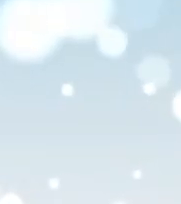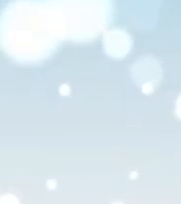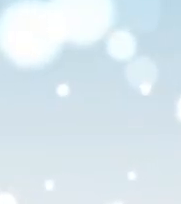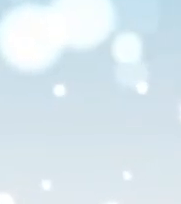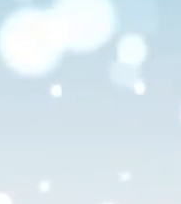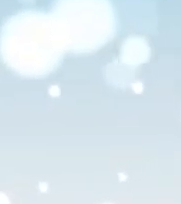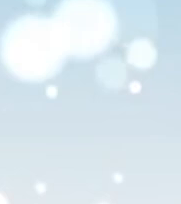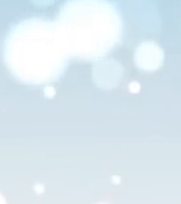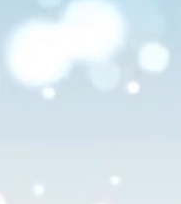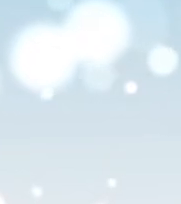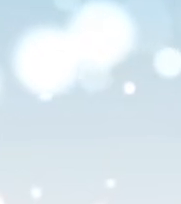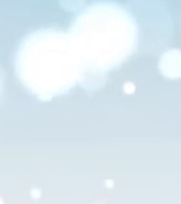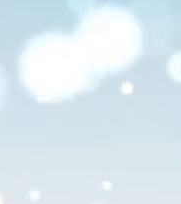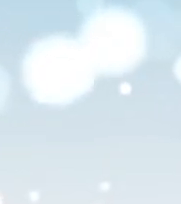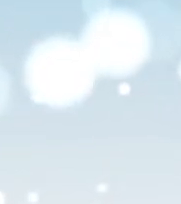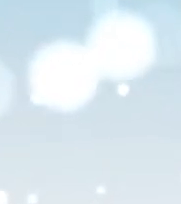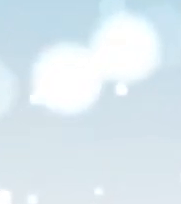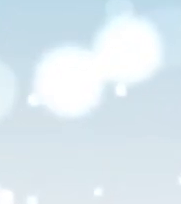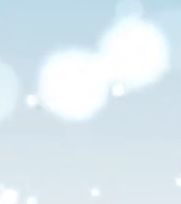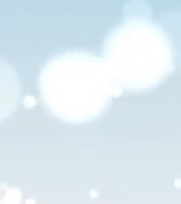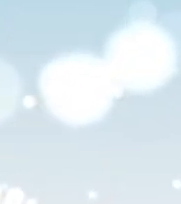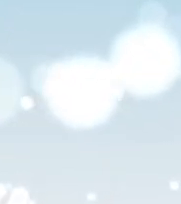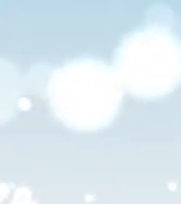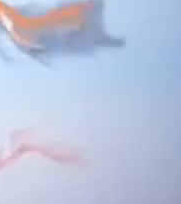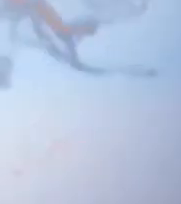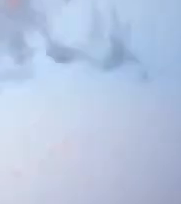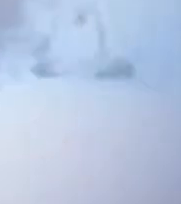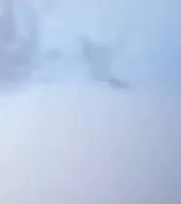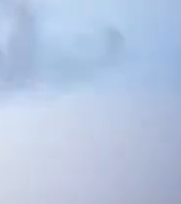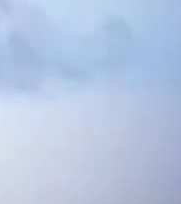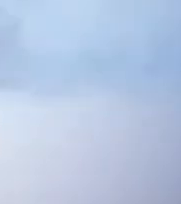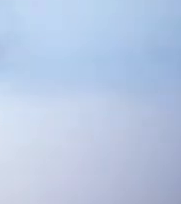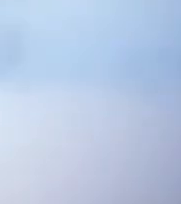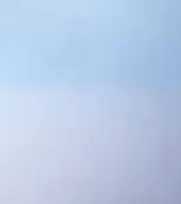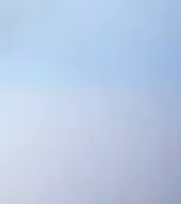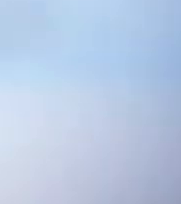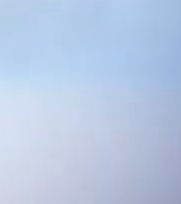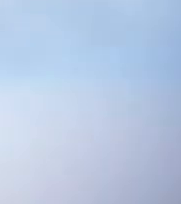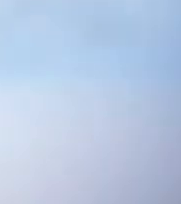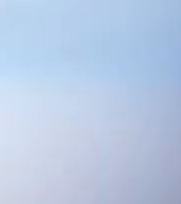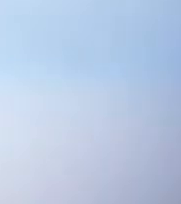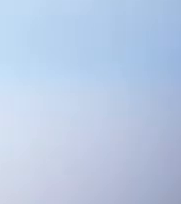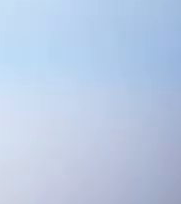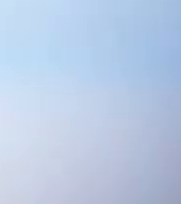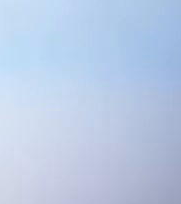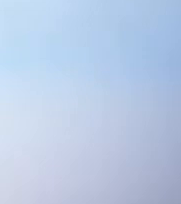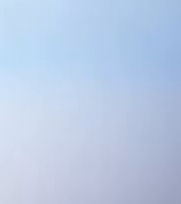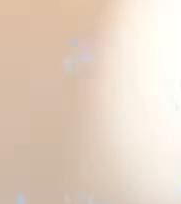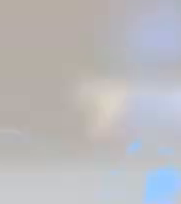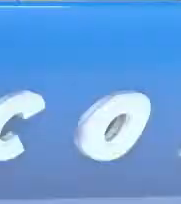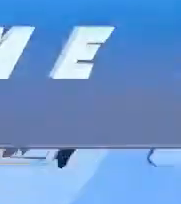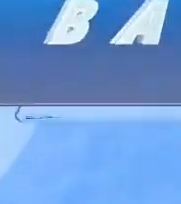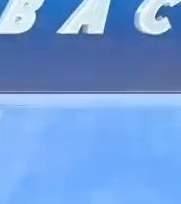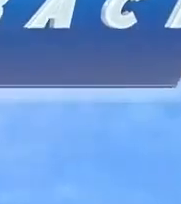change bouquet and make payments for your decoder using the app. Download the app now.